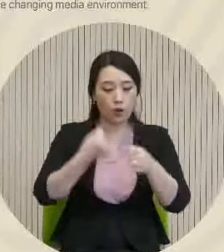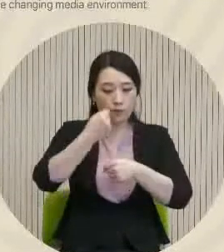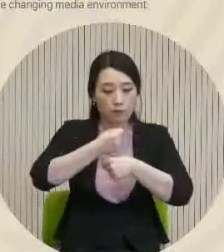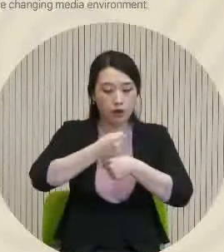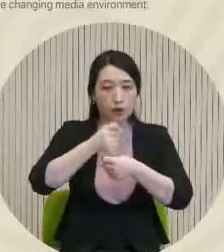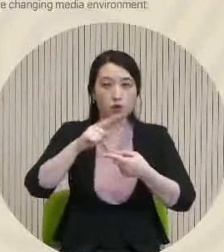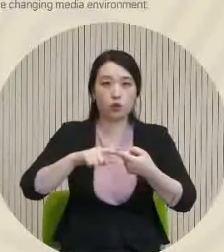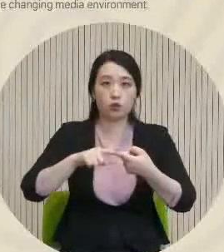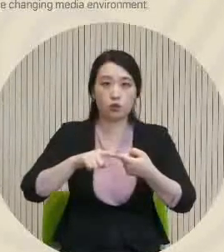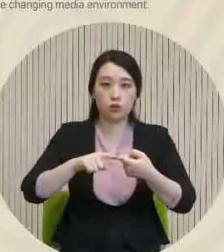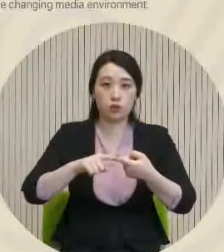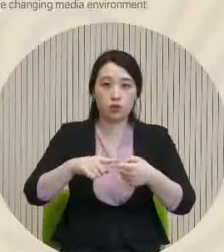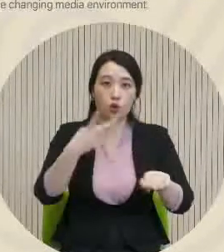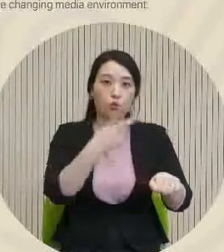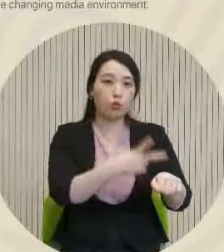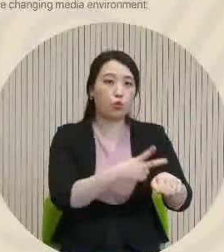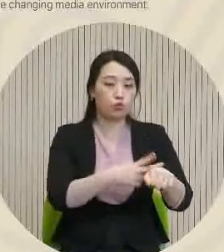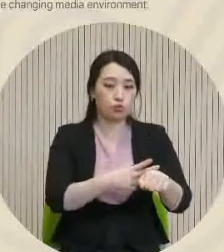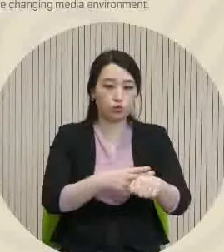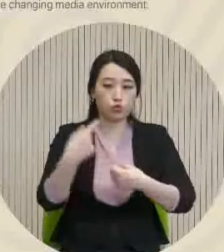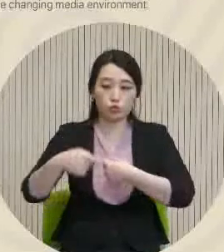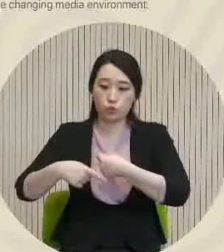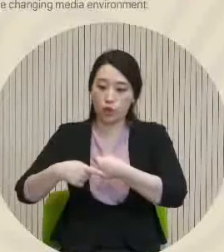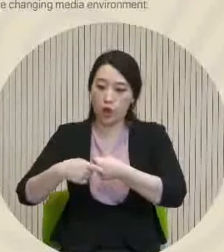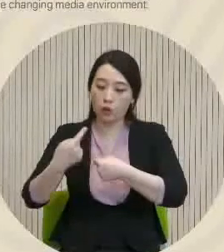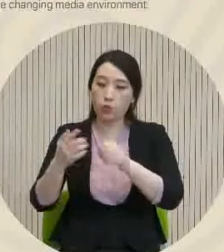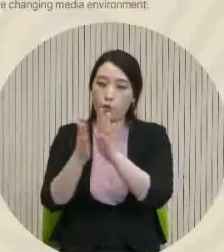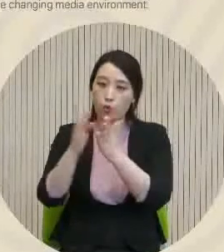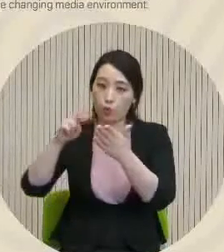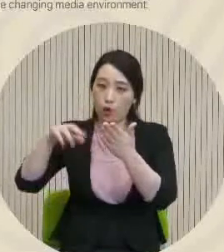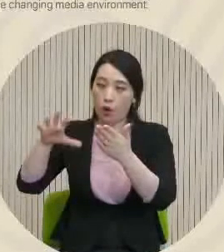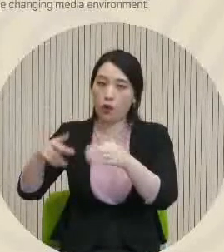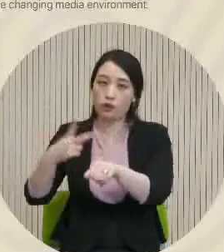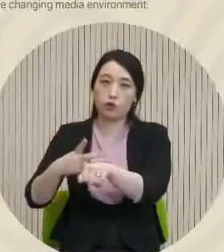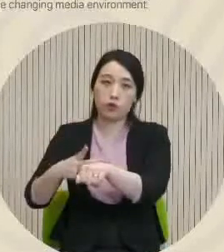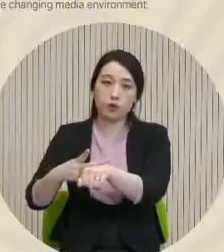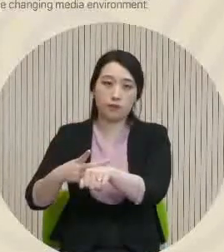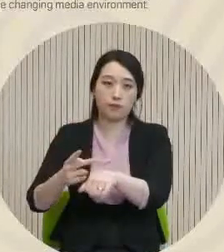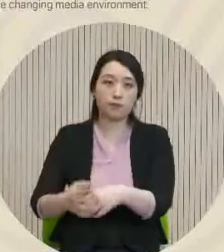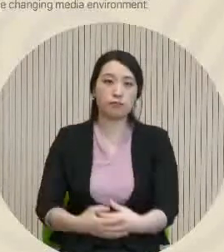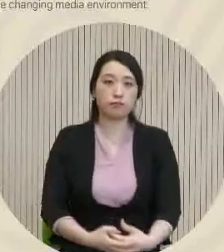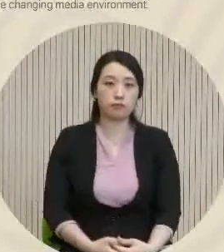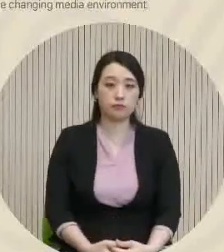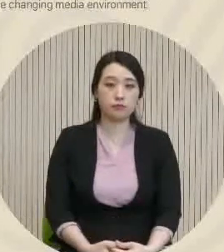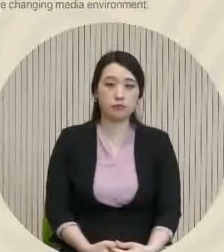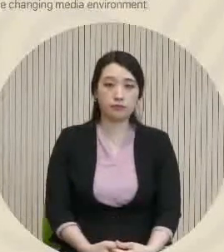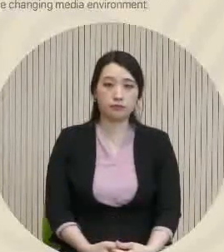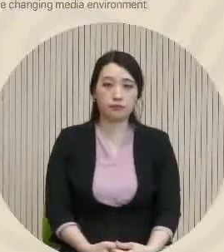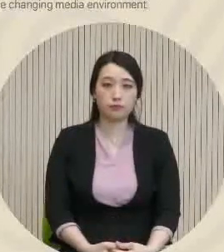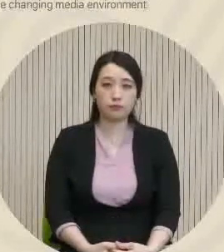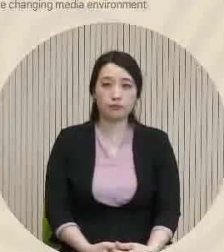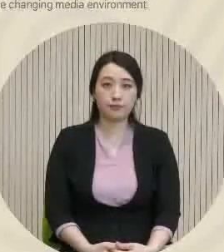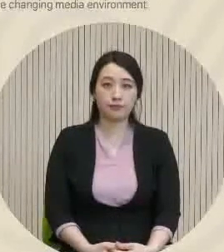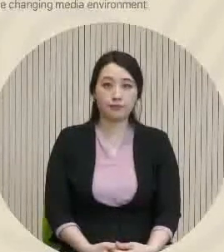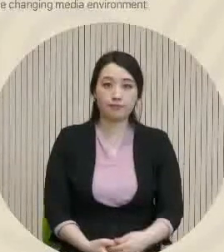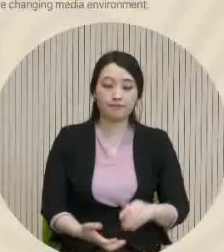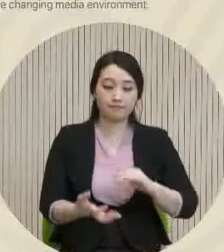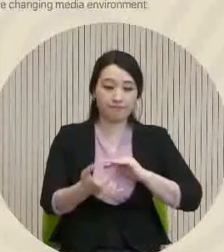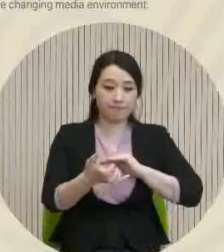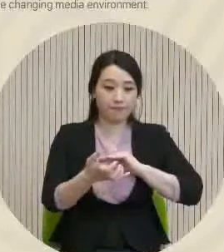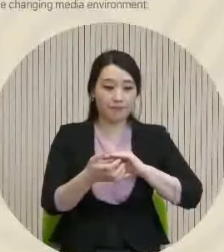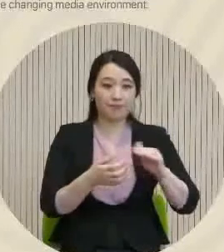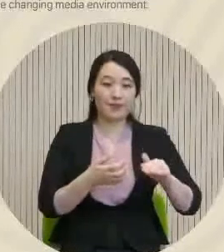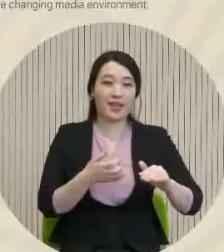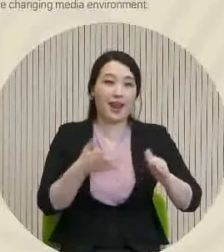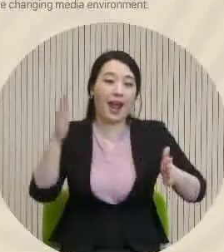This program was developed by the professors, the school librarians,